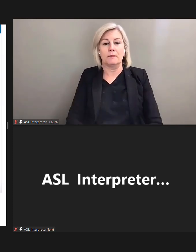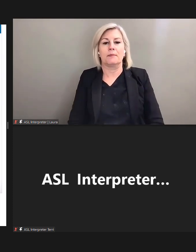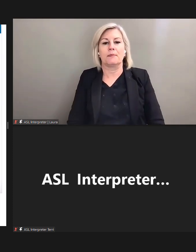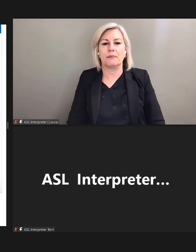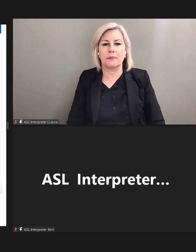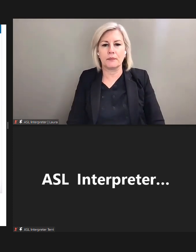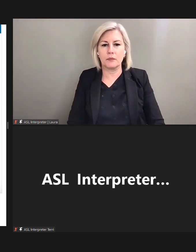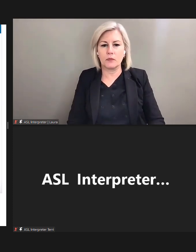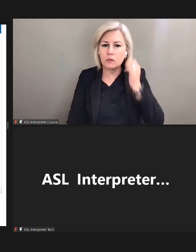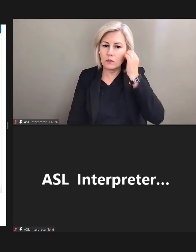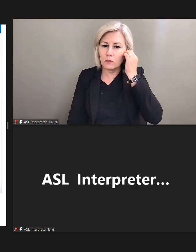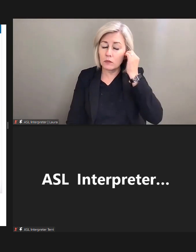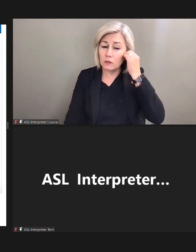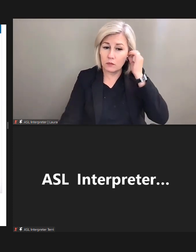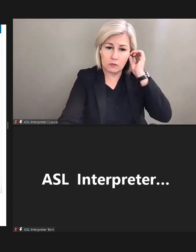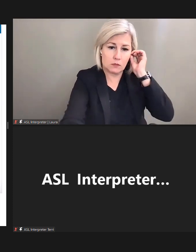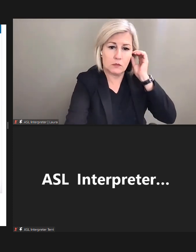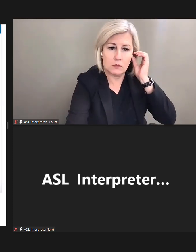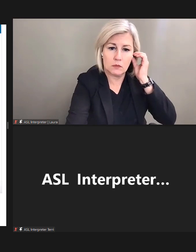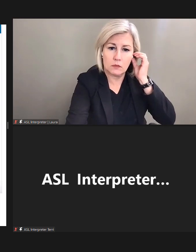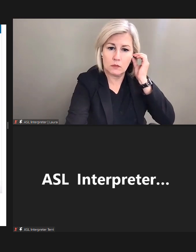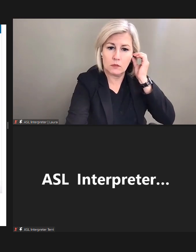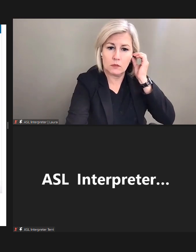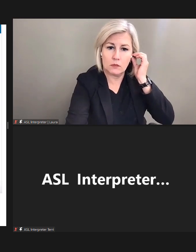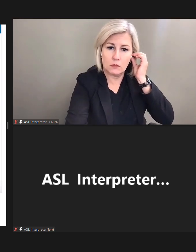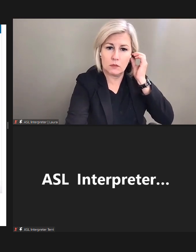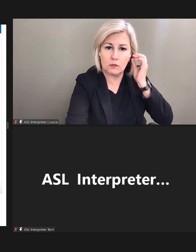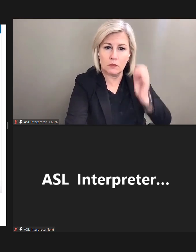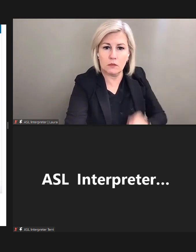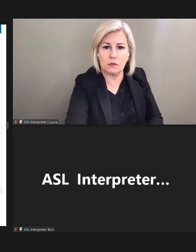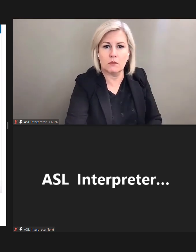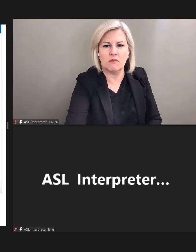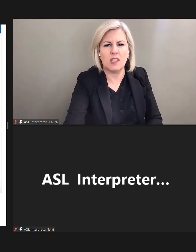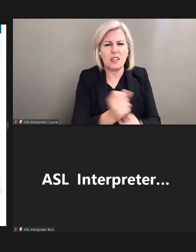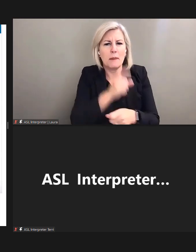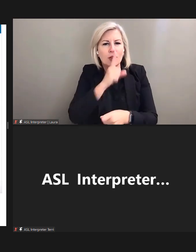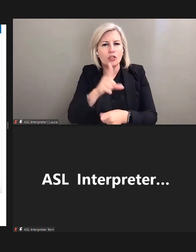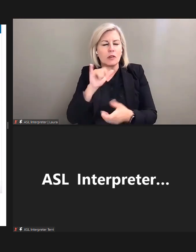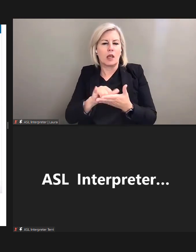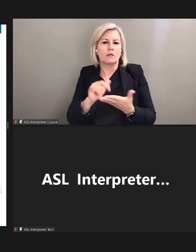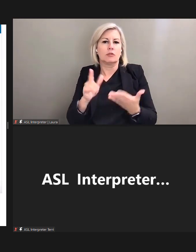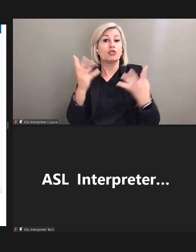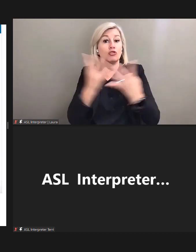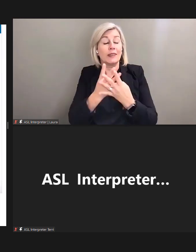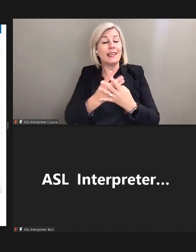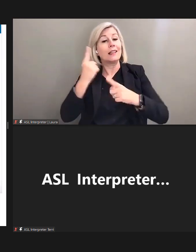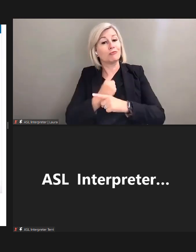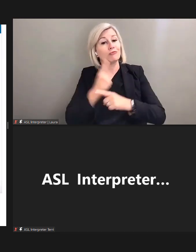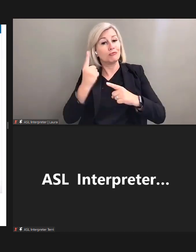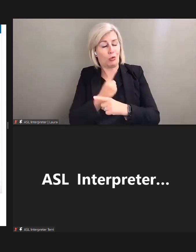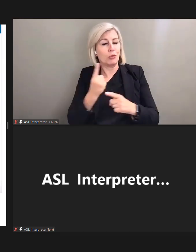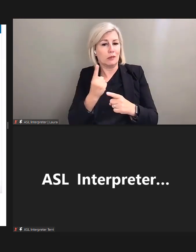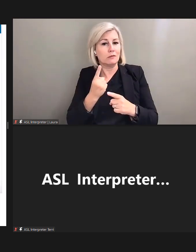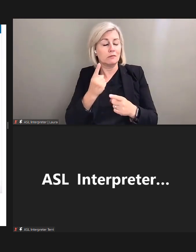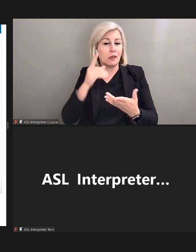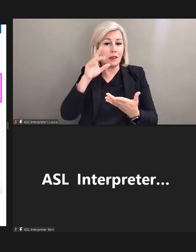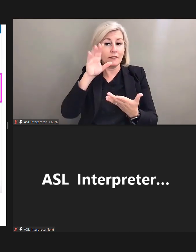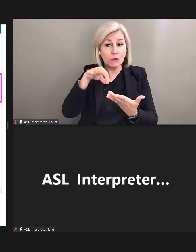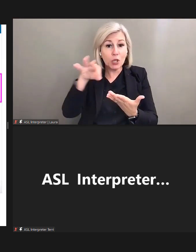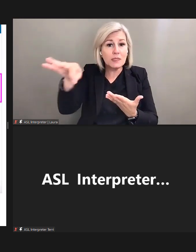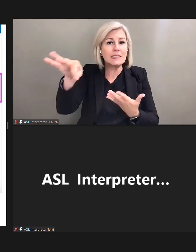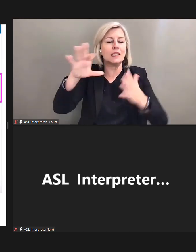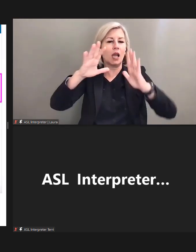to settings of your equipment to make sure that you're screening at the appropriate frequency